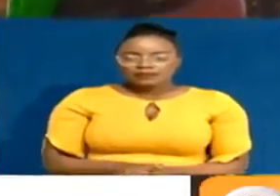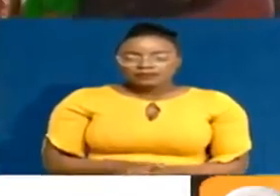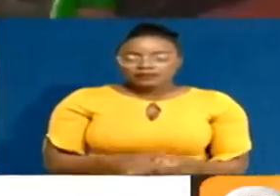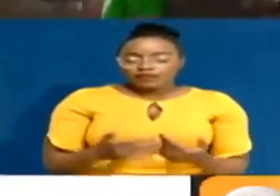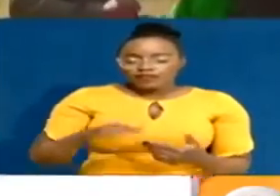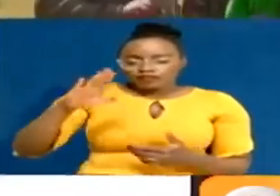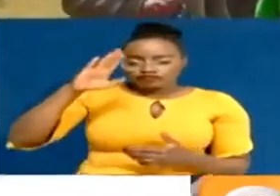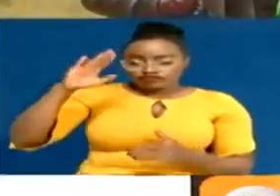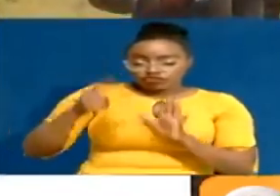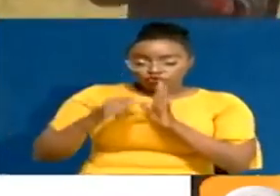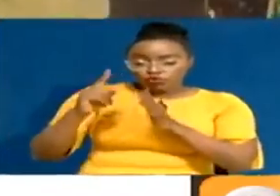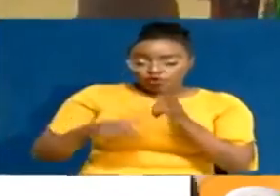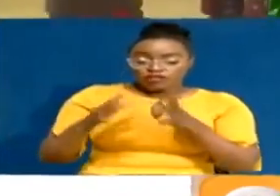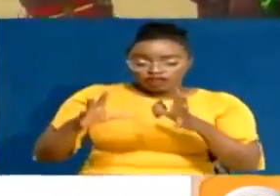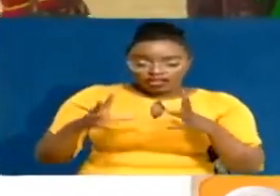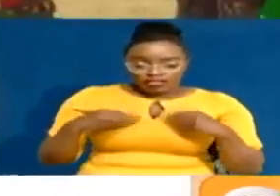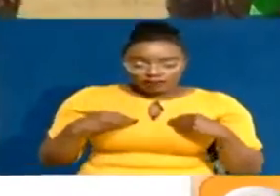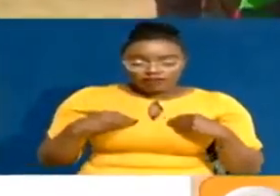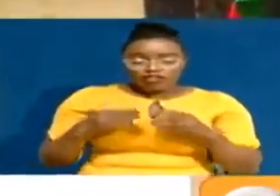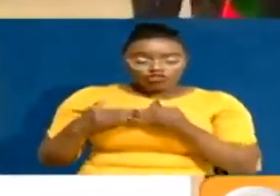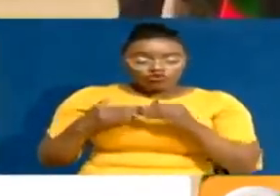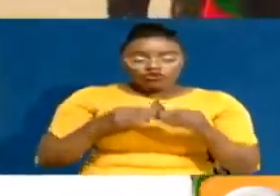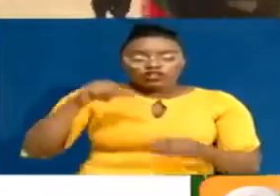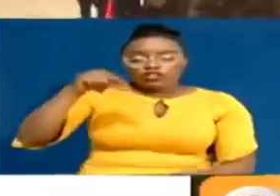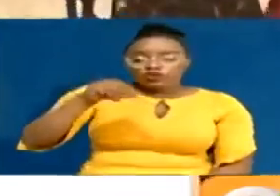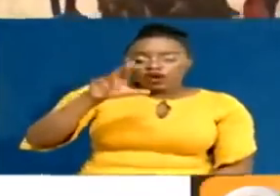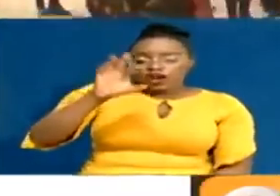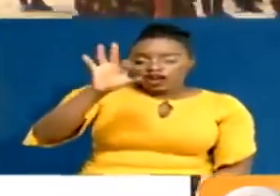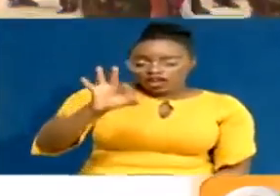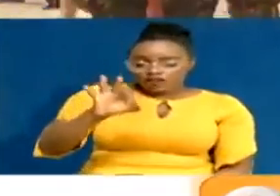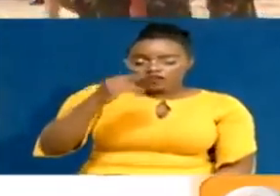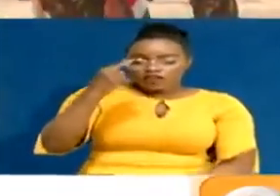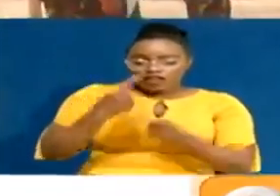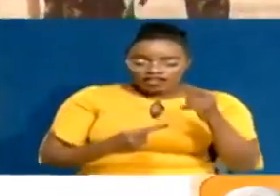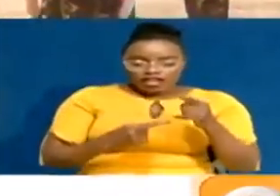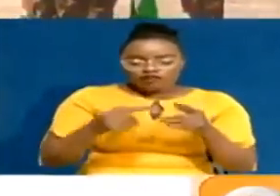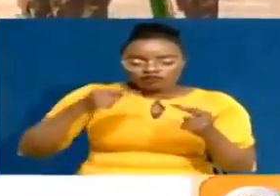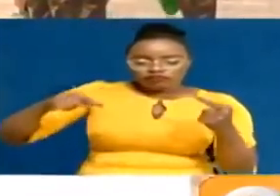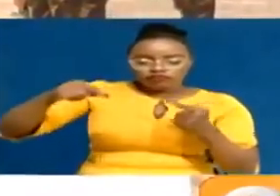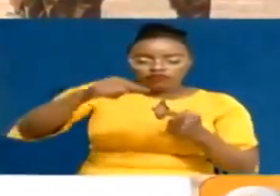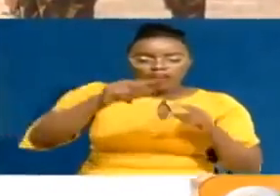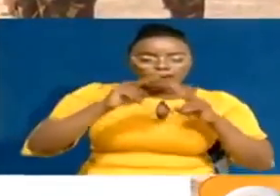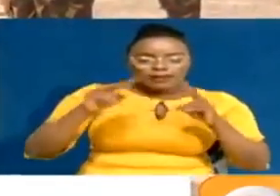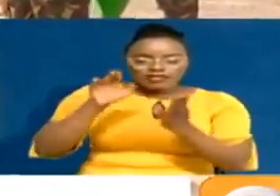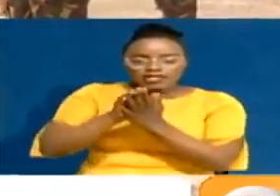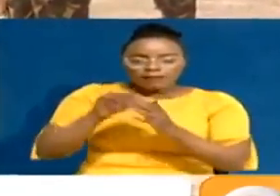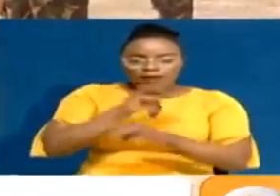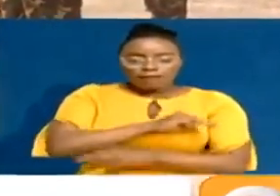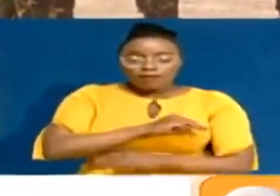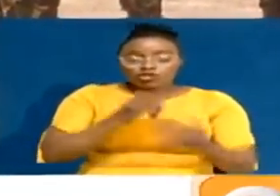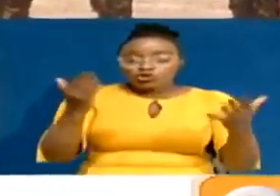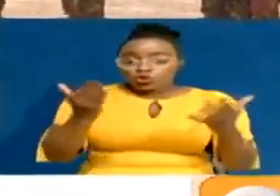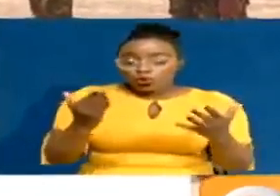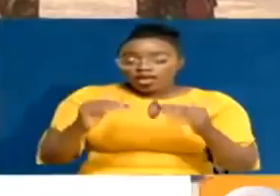The salute signifying his acceptance to lead the QRF in the annual rotational peacekeeping mission in the